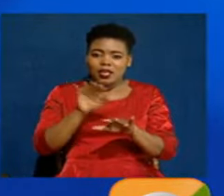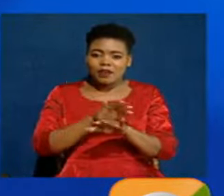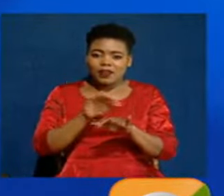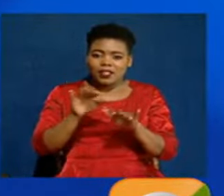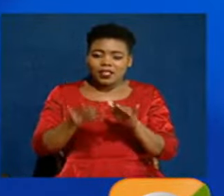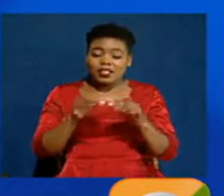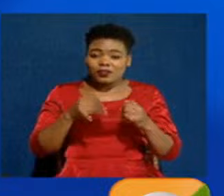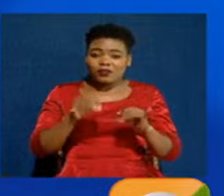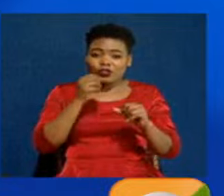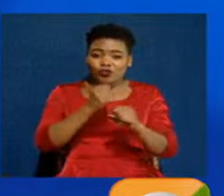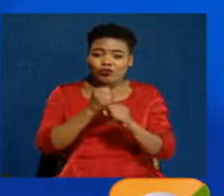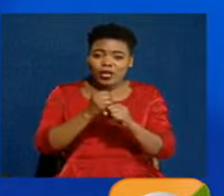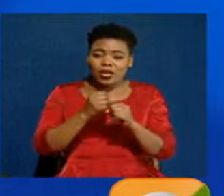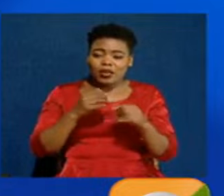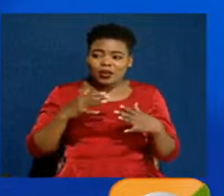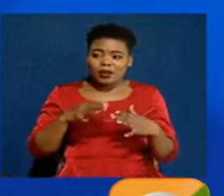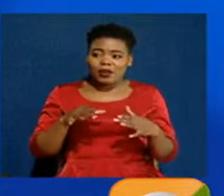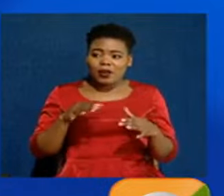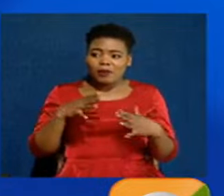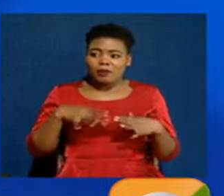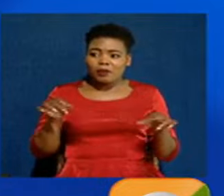make people fear us.